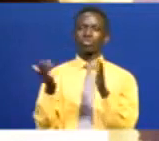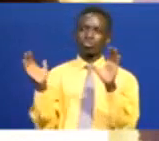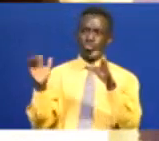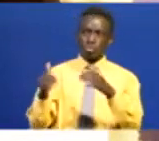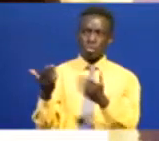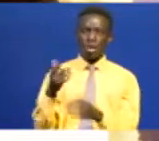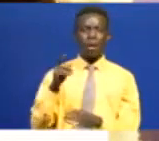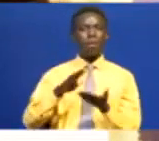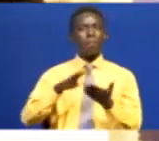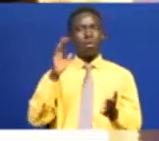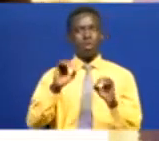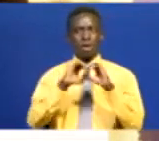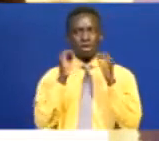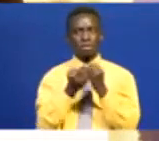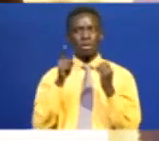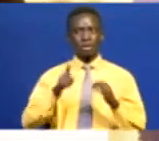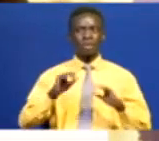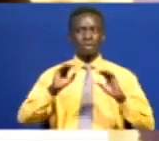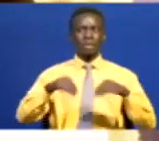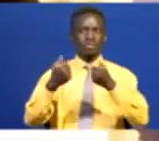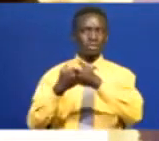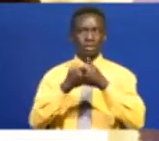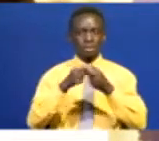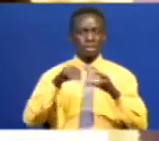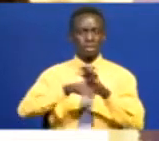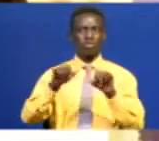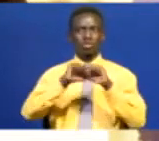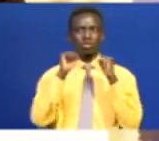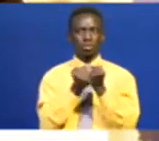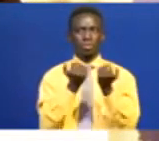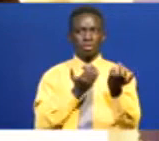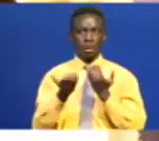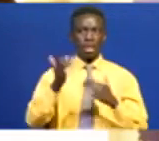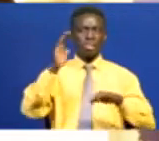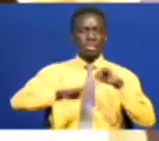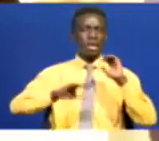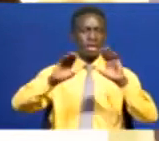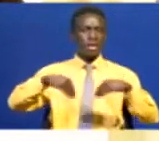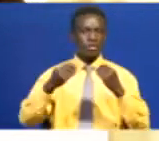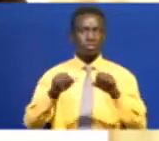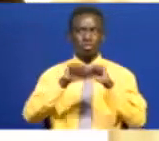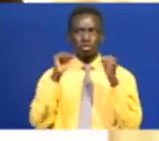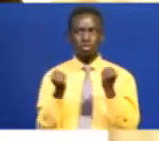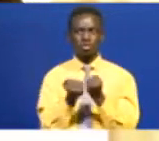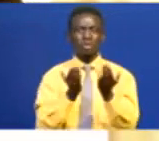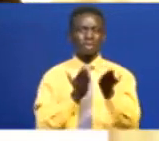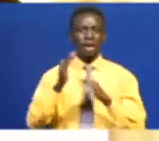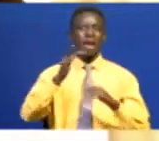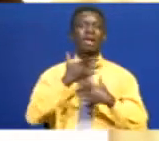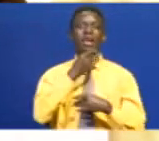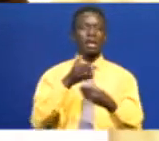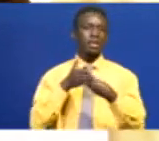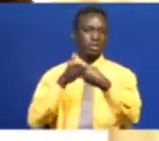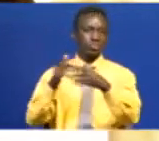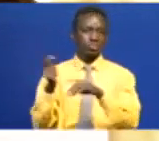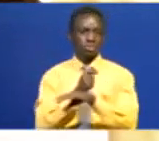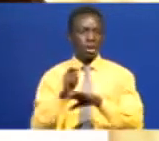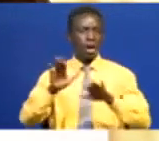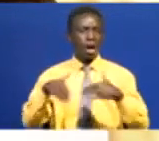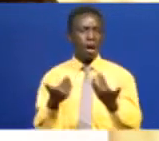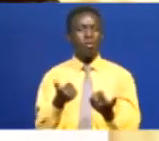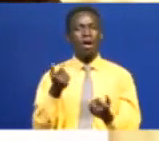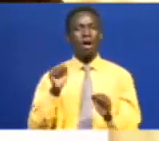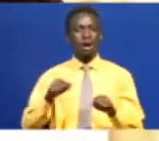and challenged into social entrepreneurship. That besides offering social services like leadership training, how else can we